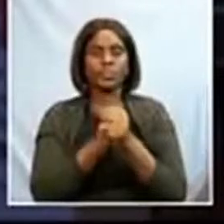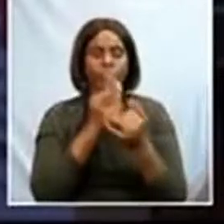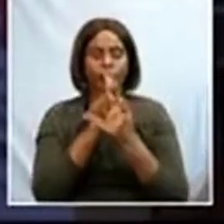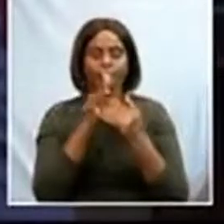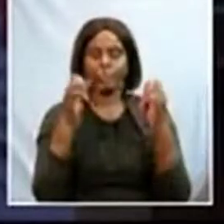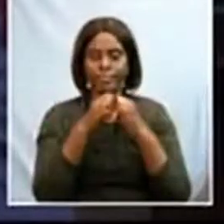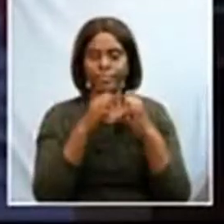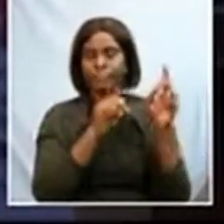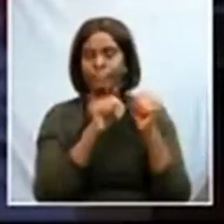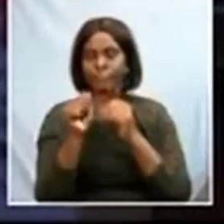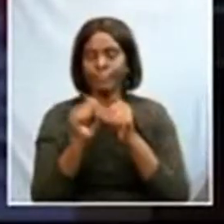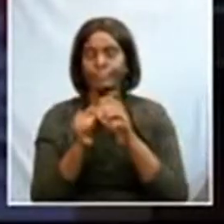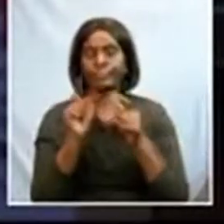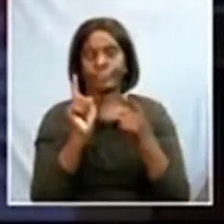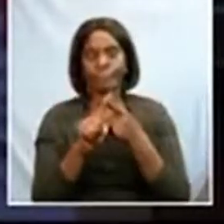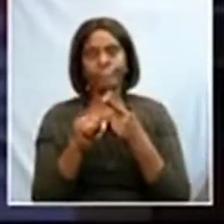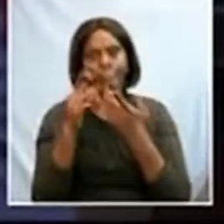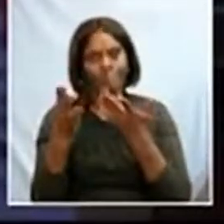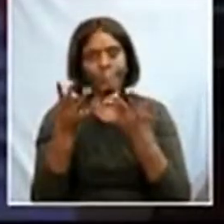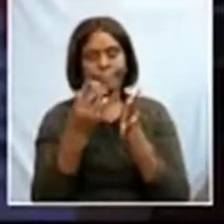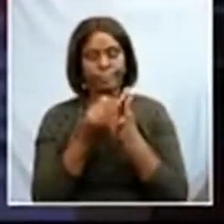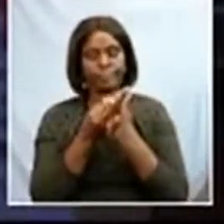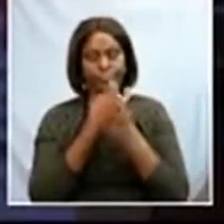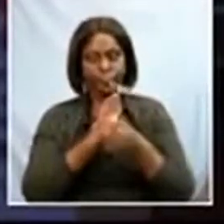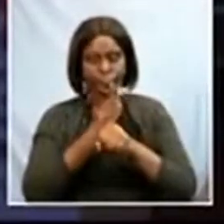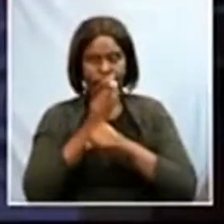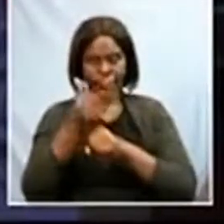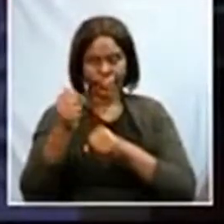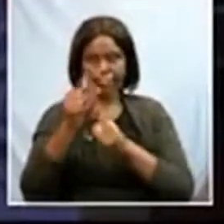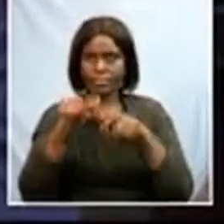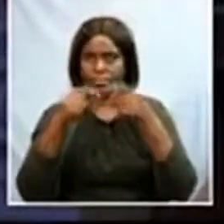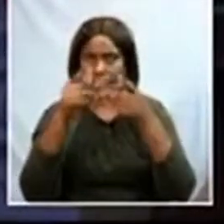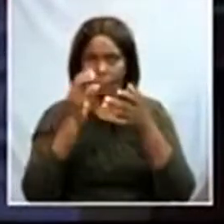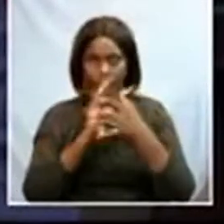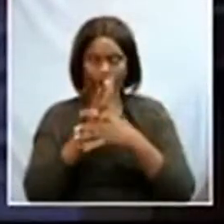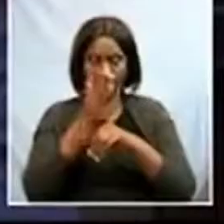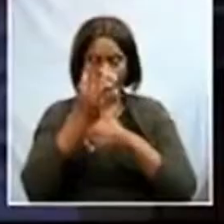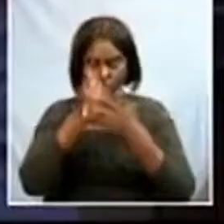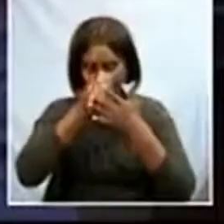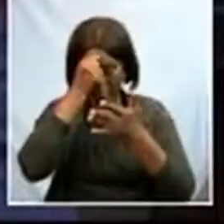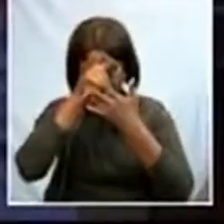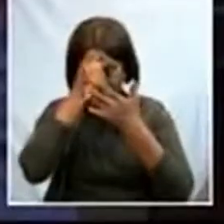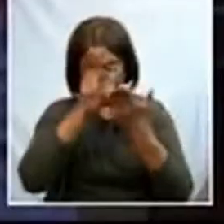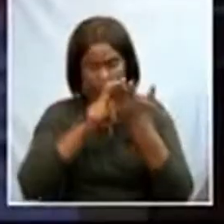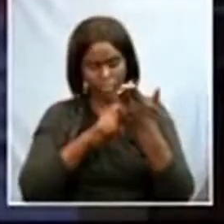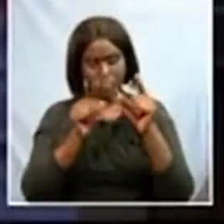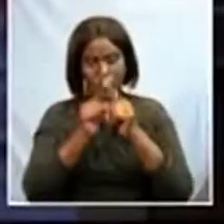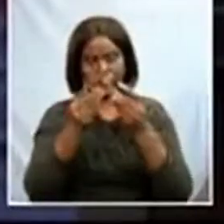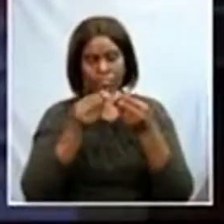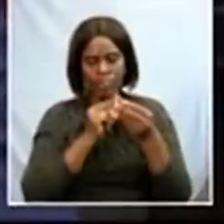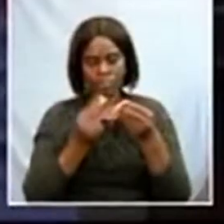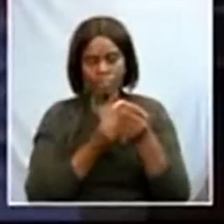bank transfer to the accounts after our students reported, and they issued us with